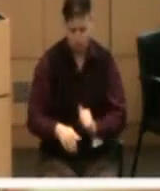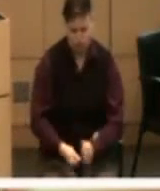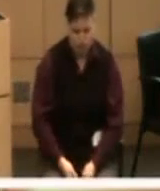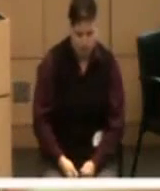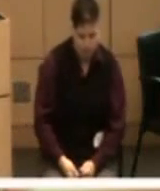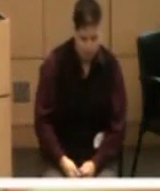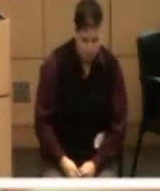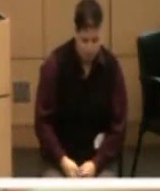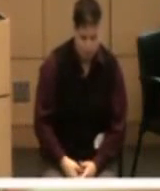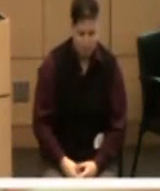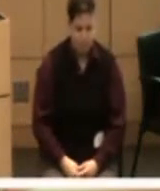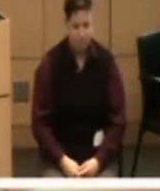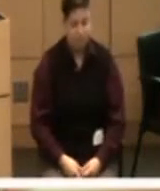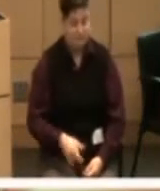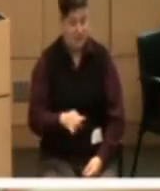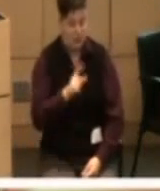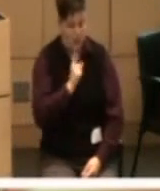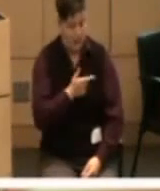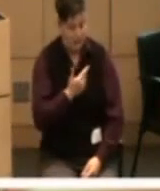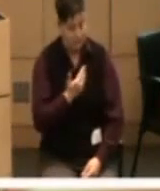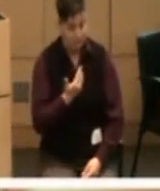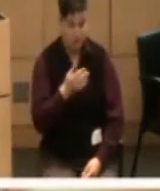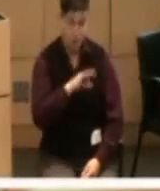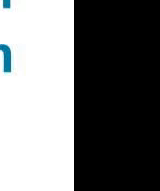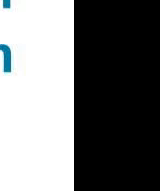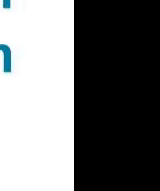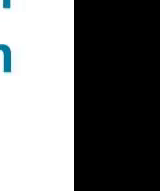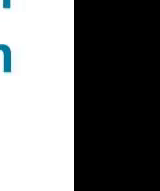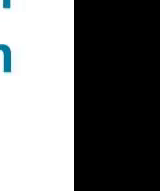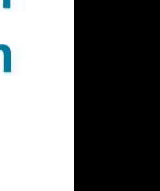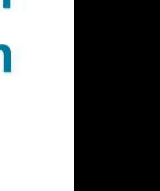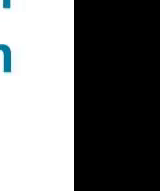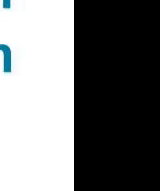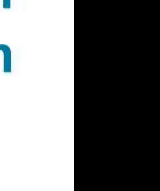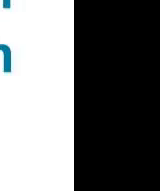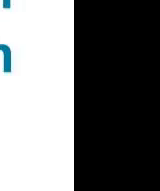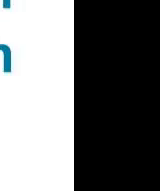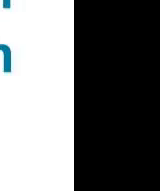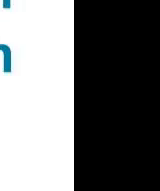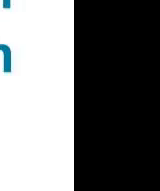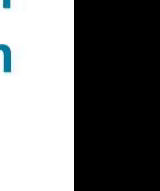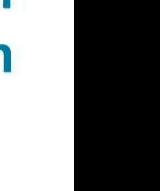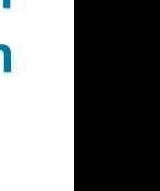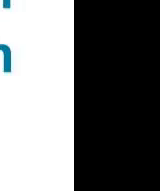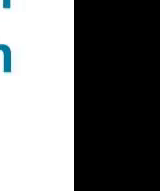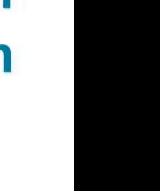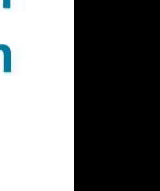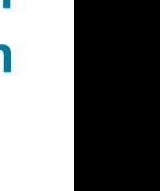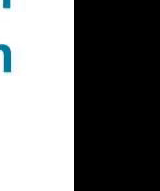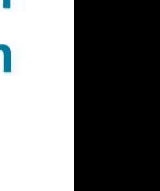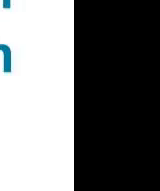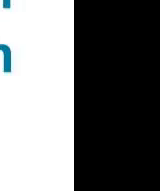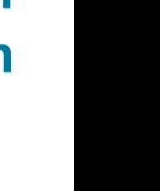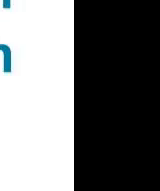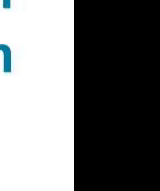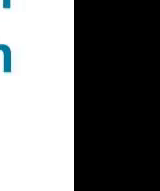is really super useful. I wonder if you have any plans to